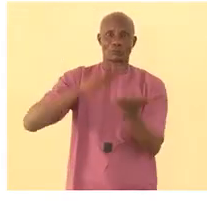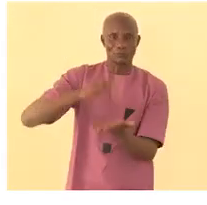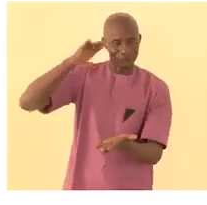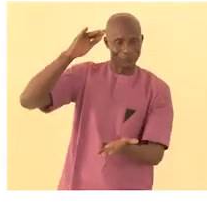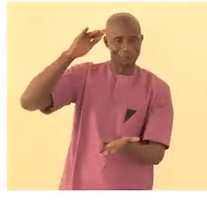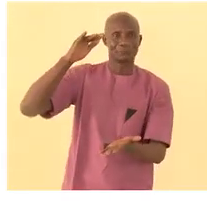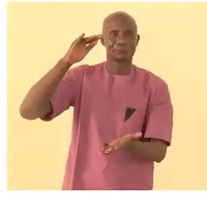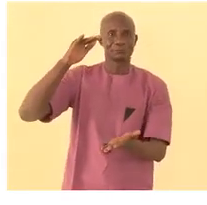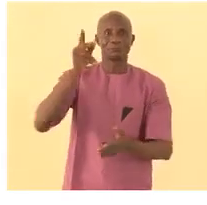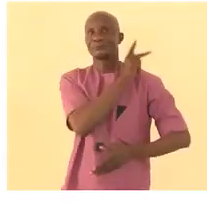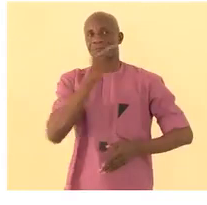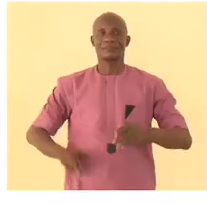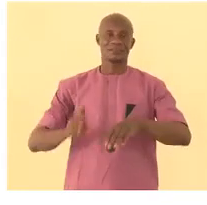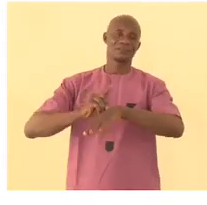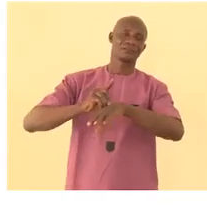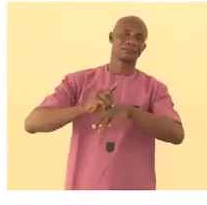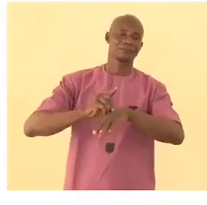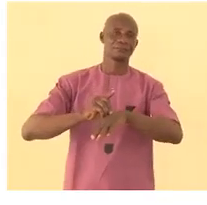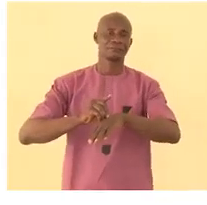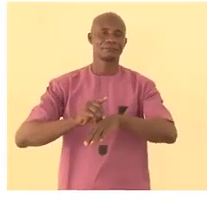glory, and kingdom.